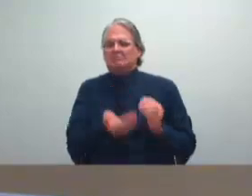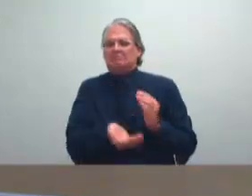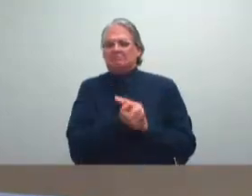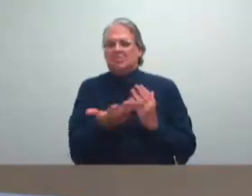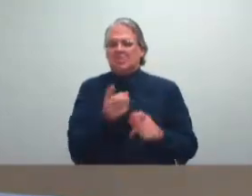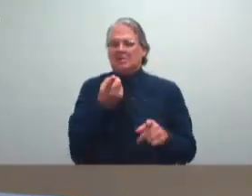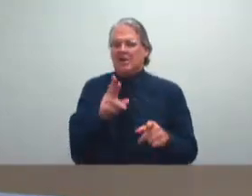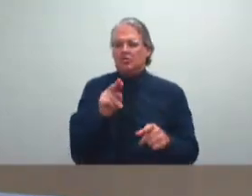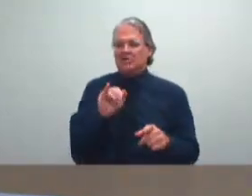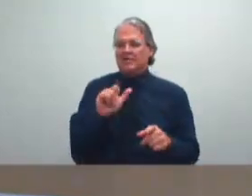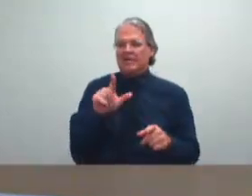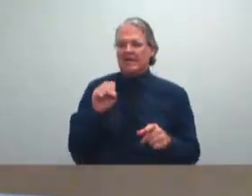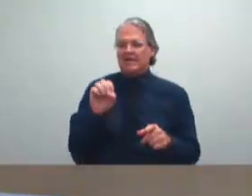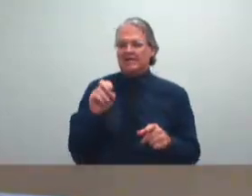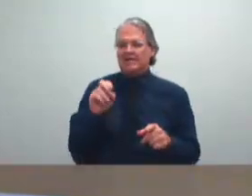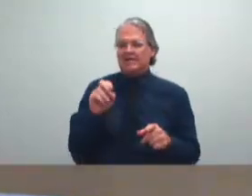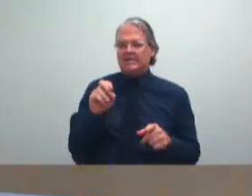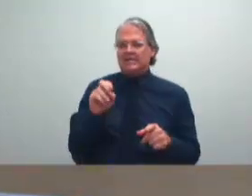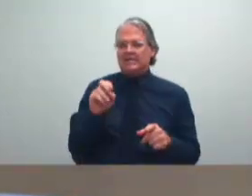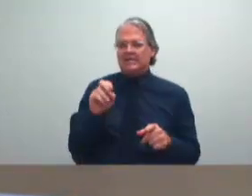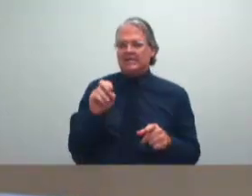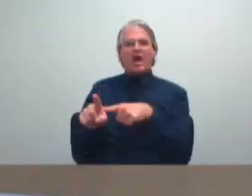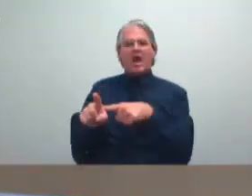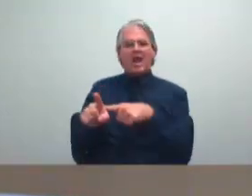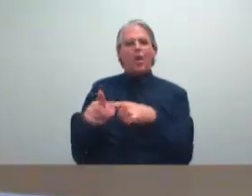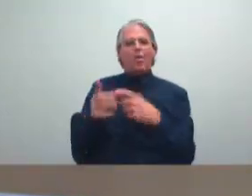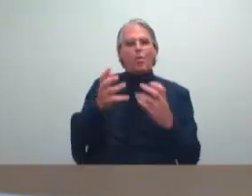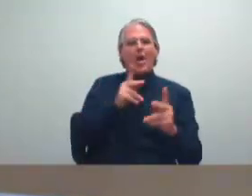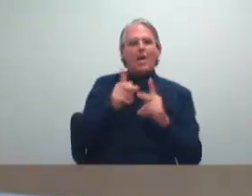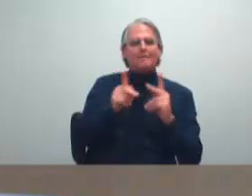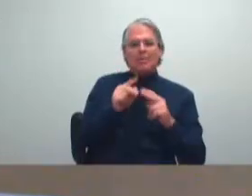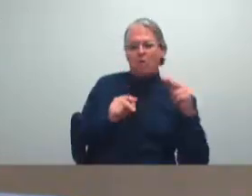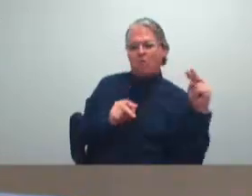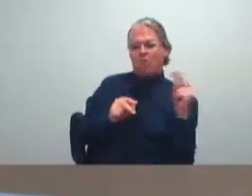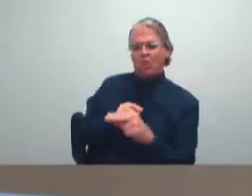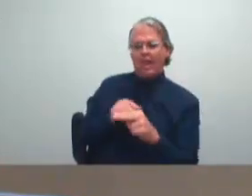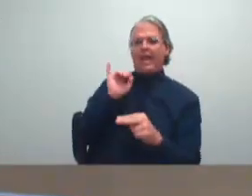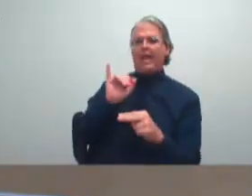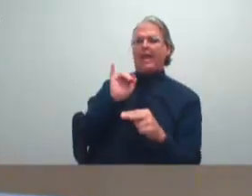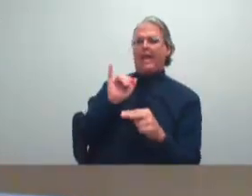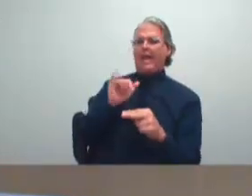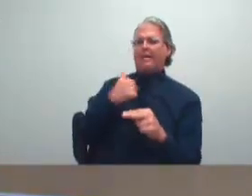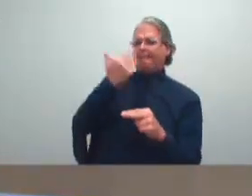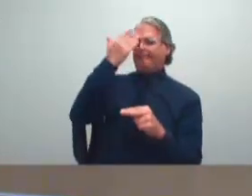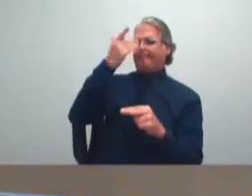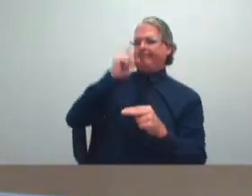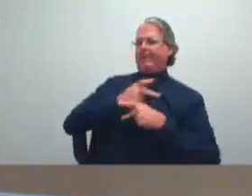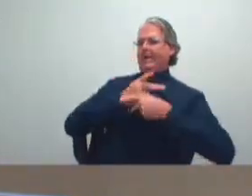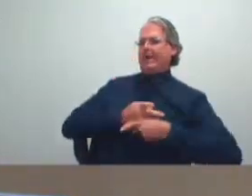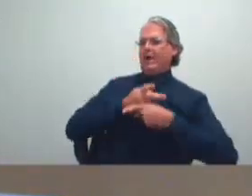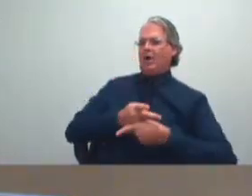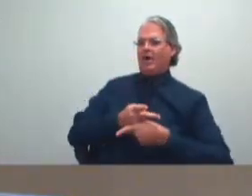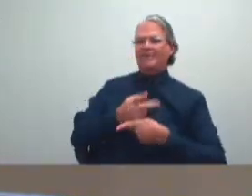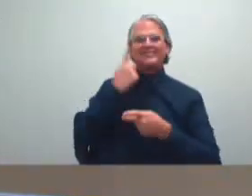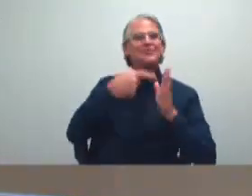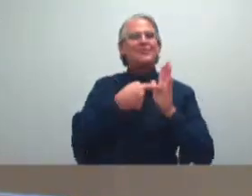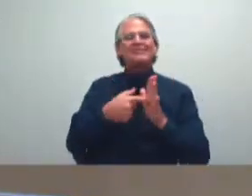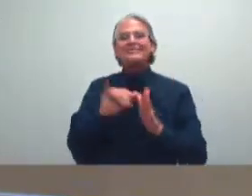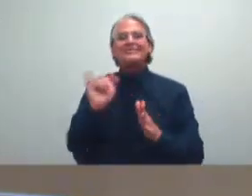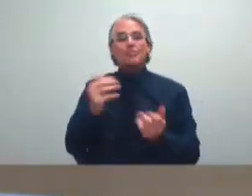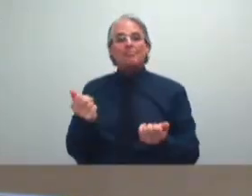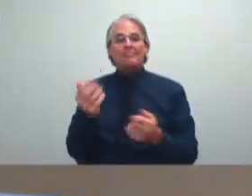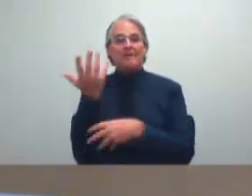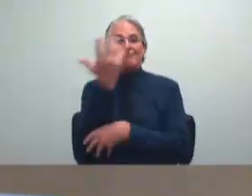said, influence your behavior. I know that, for example, the burn code, if it's high or a danger